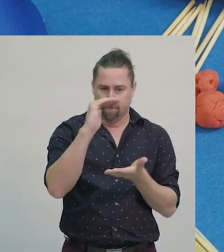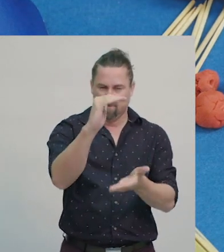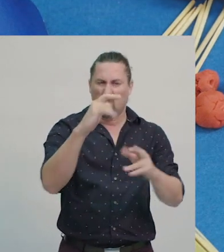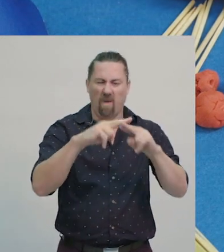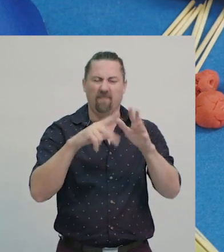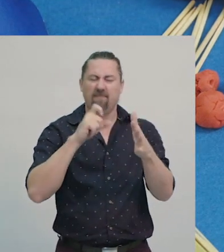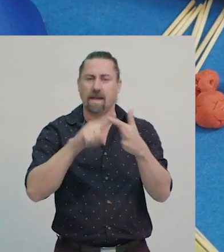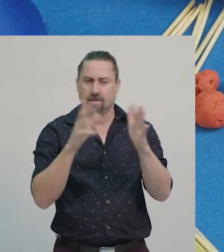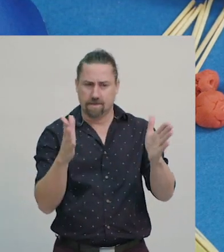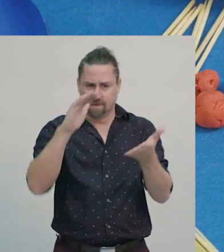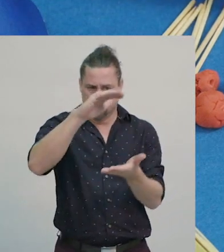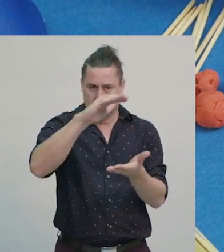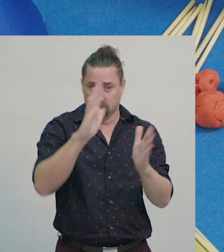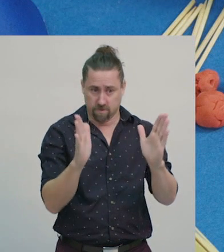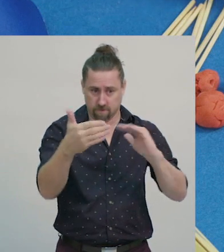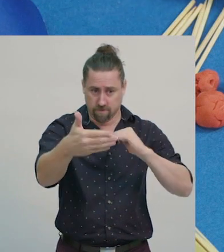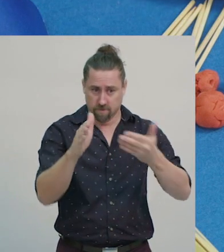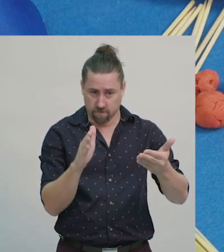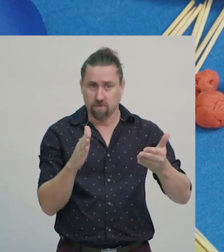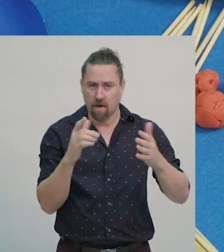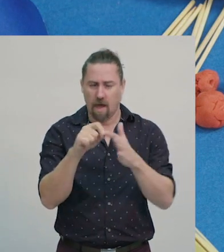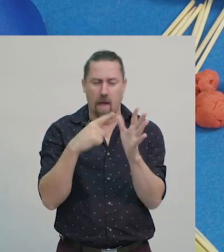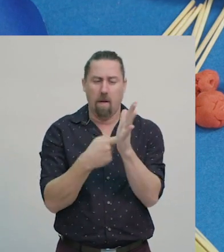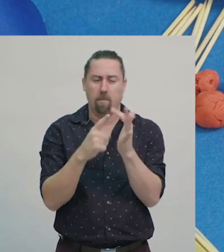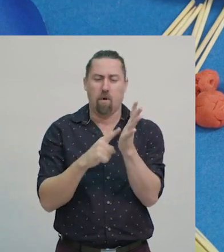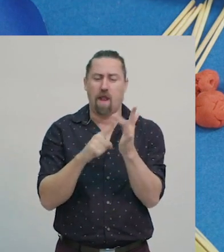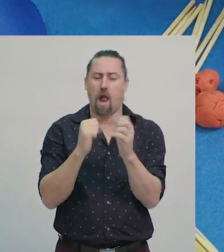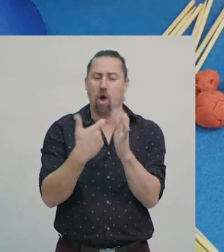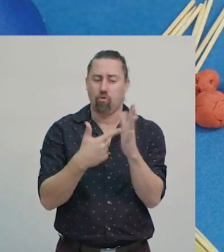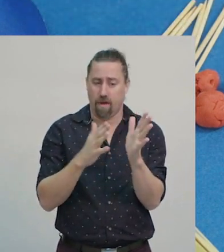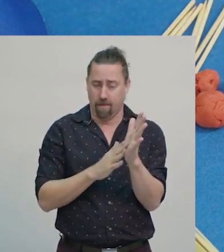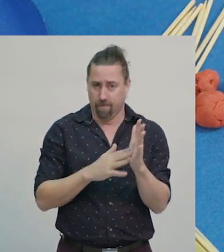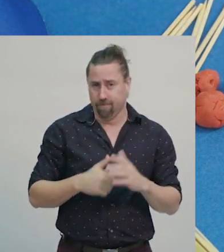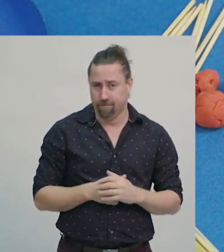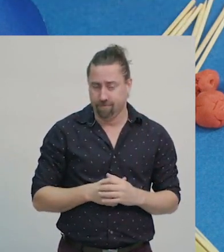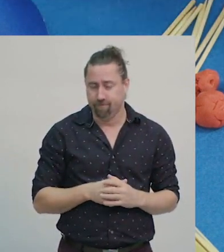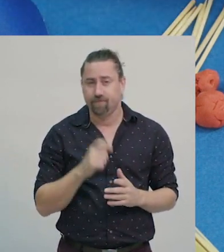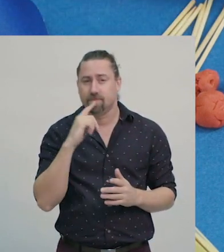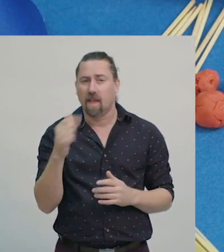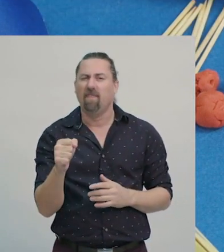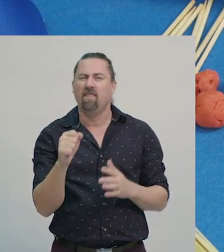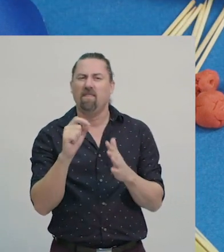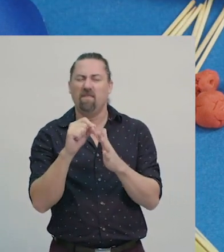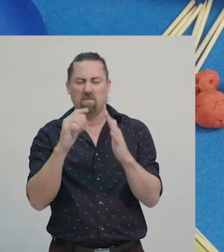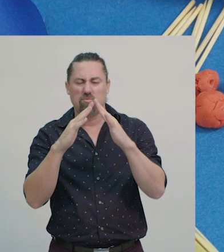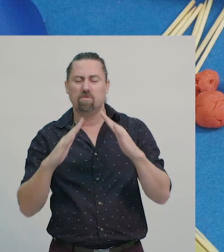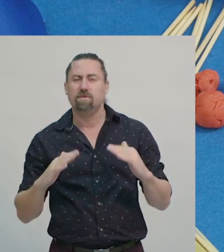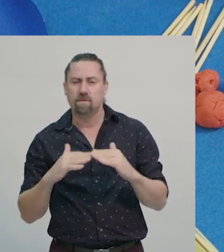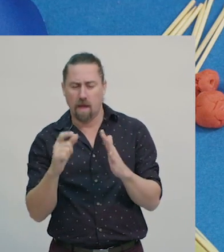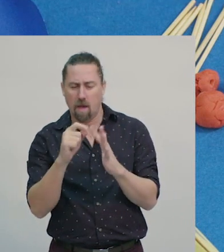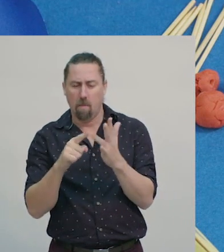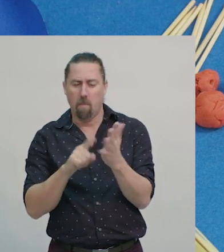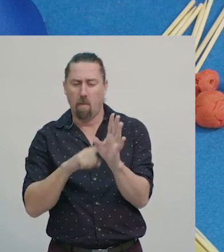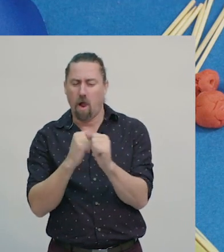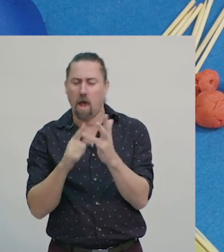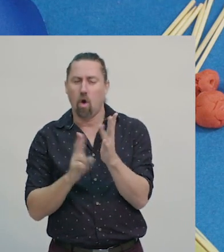bases, and all other faces are parallelograms. A pyramid has a polygon base, and